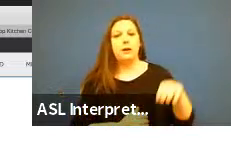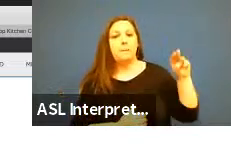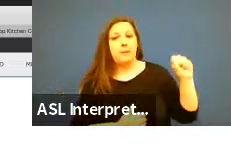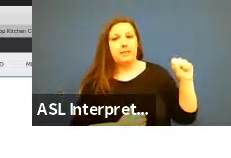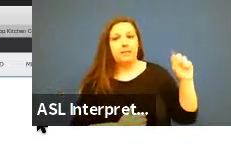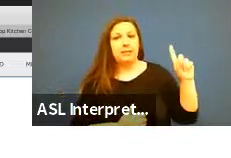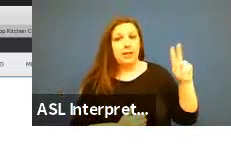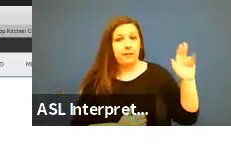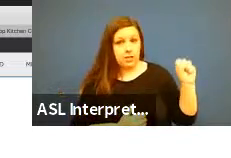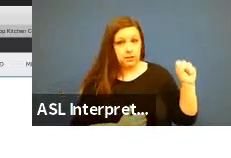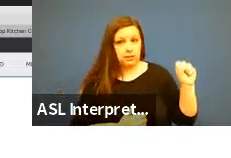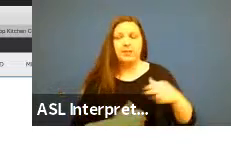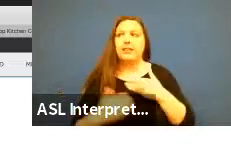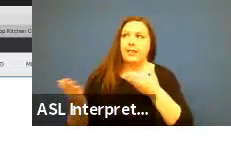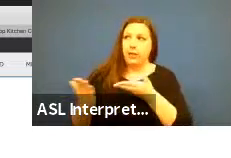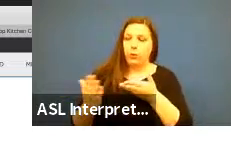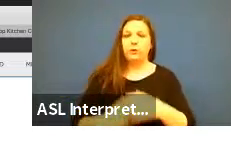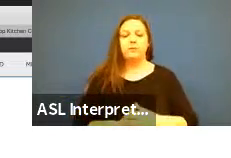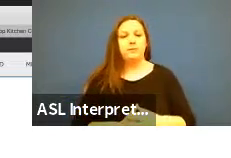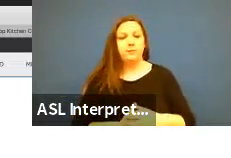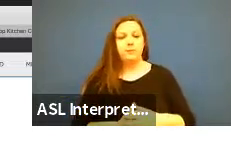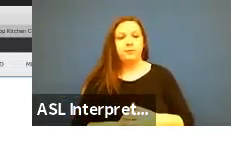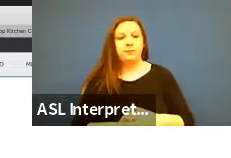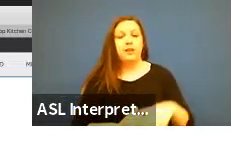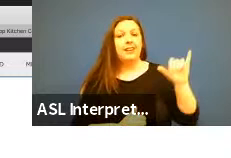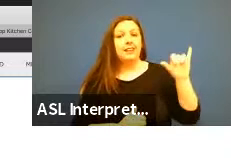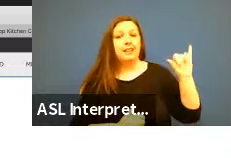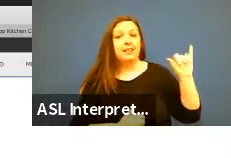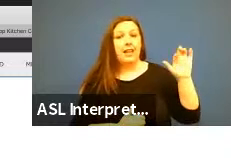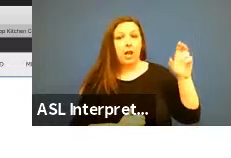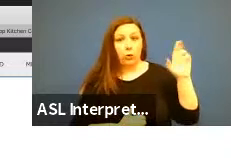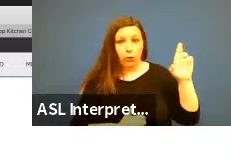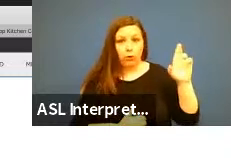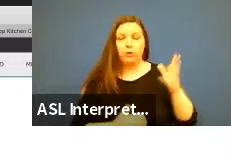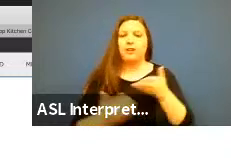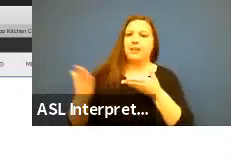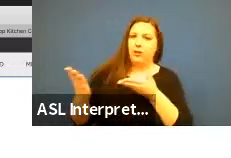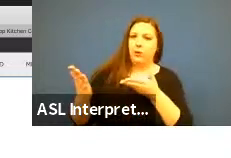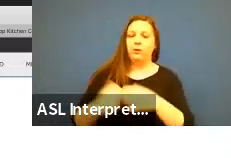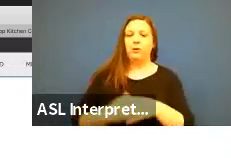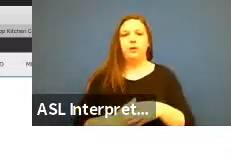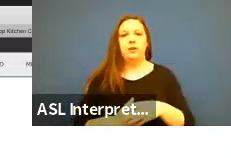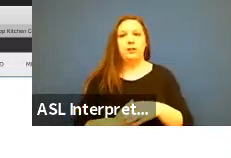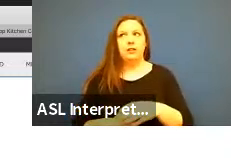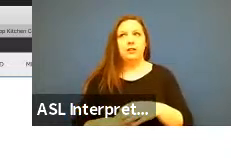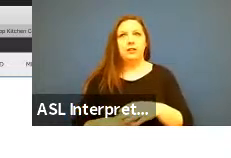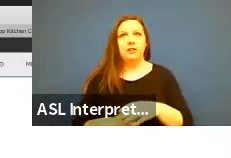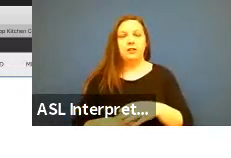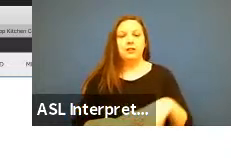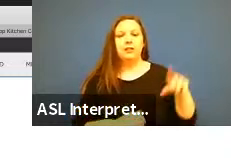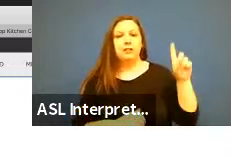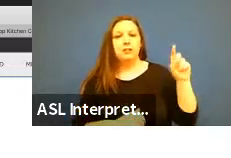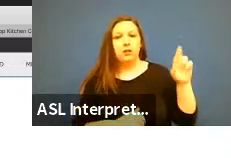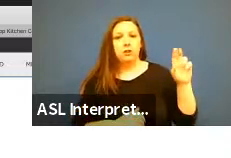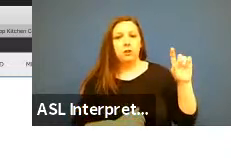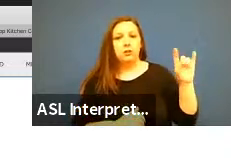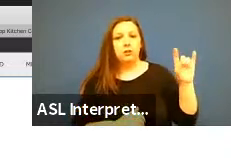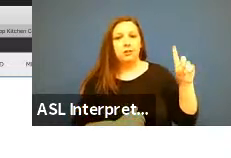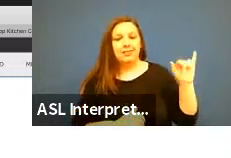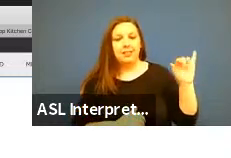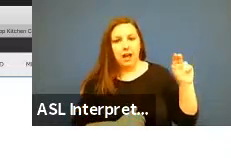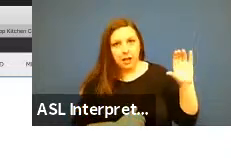Davis, Here. Yeager, Here. Here. I'm sorry, Dr. Dykeman,